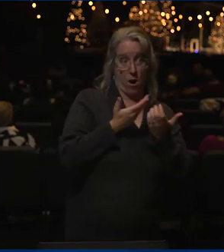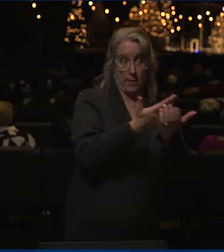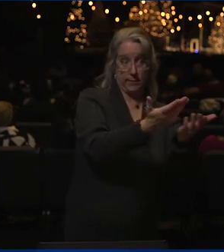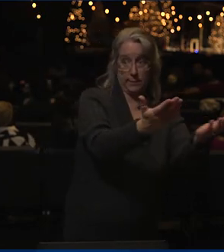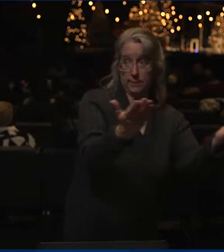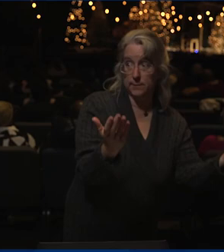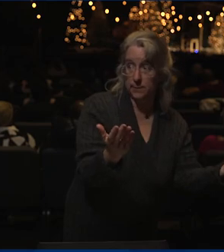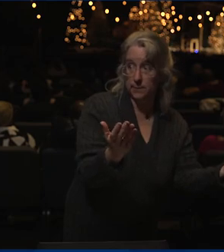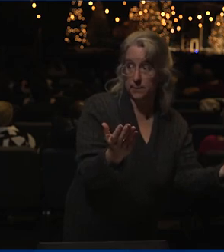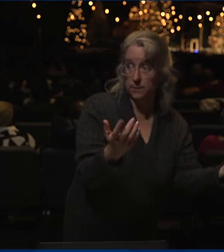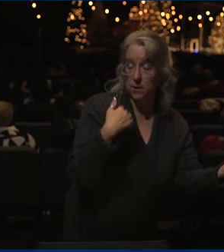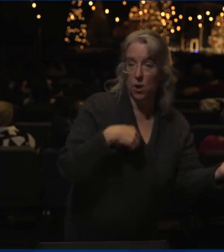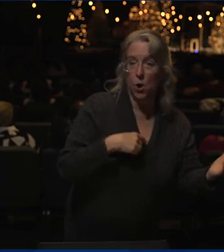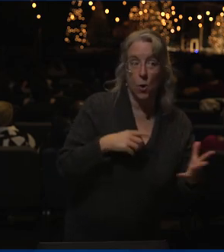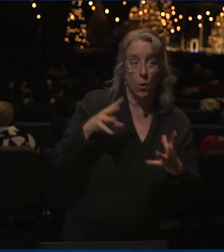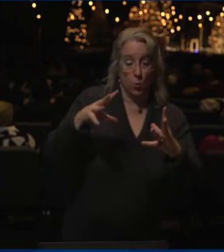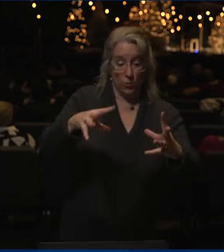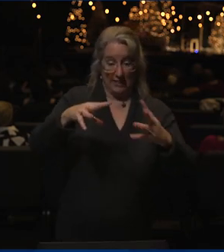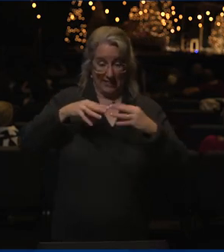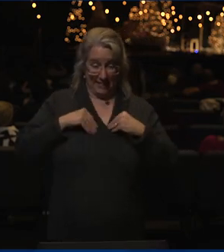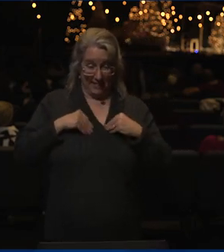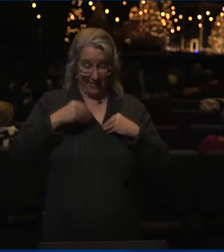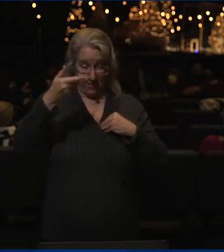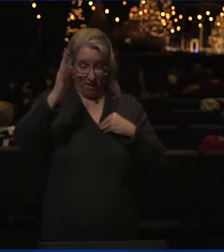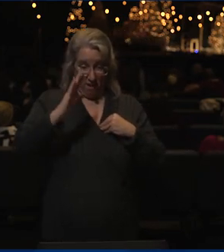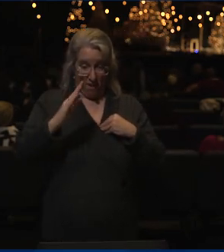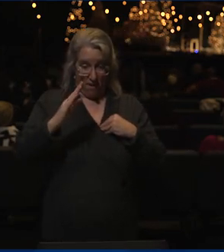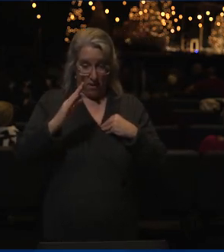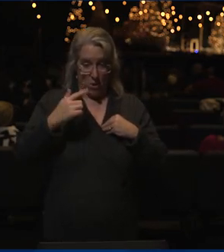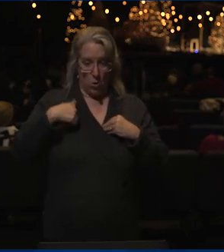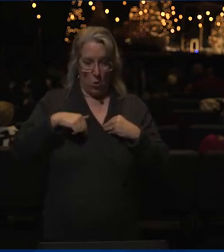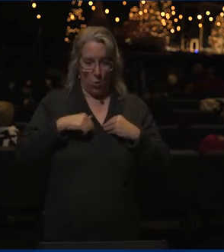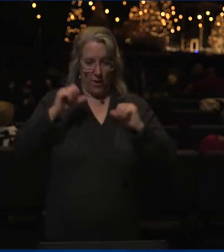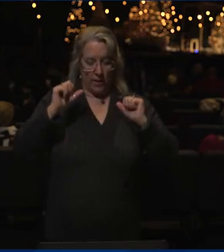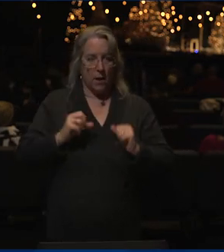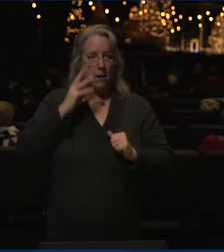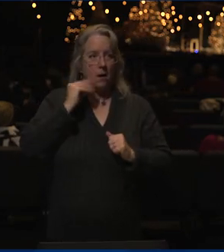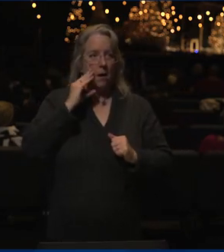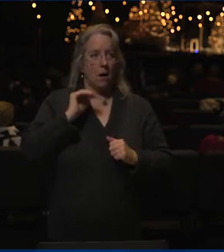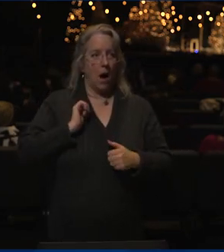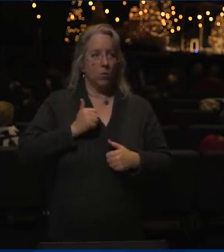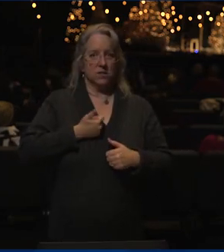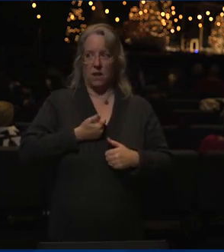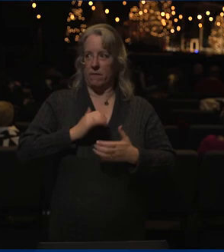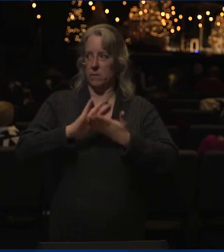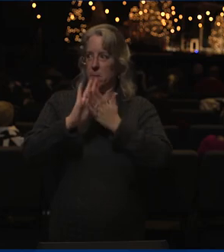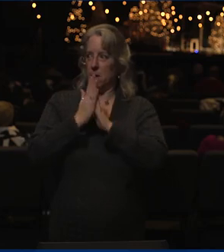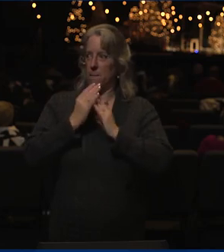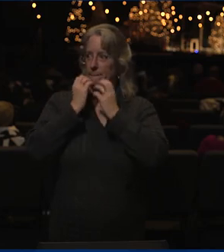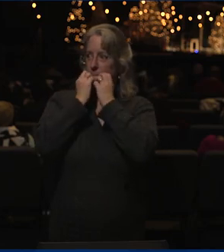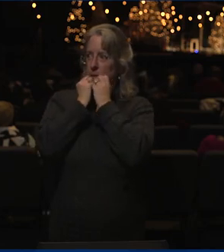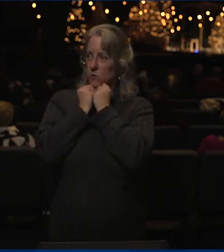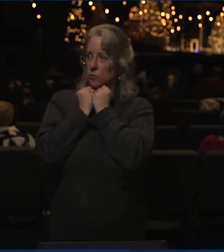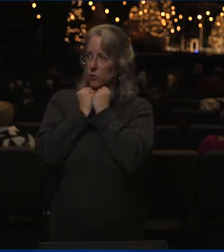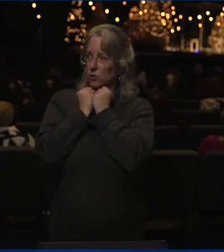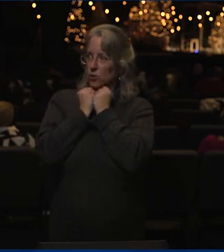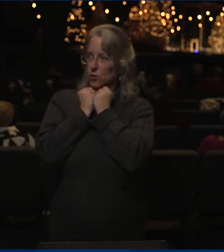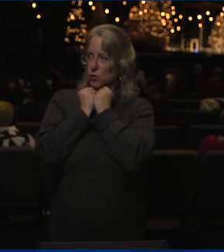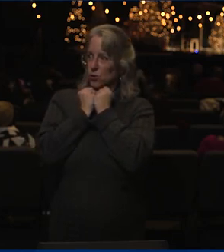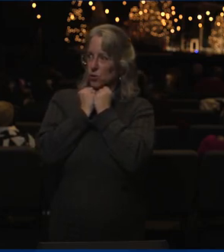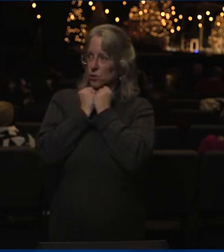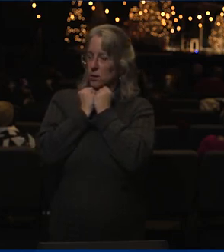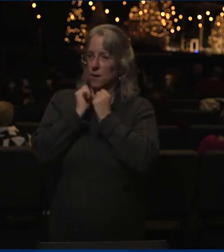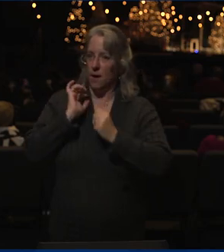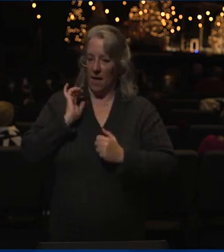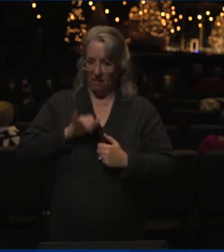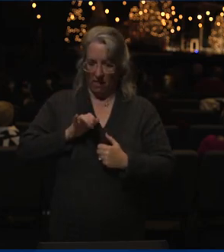When we receive him as a treasure, we get to experience ourselves as being treasured, the kind of